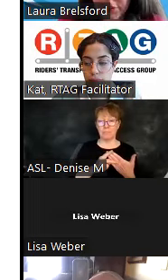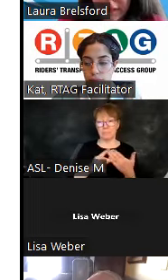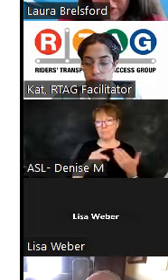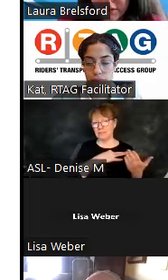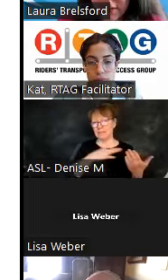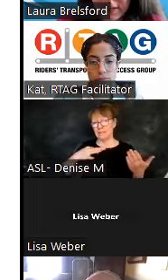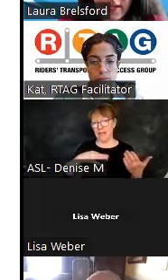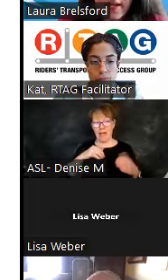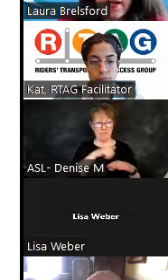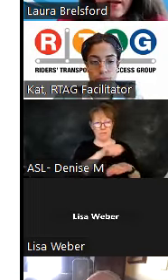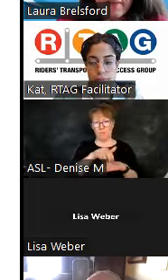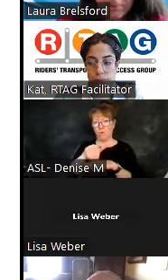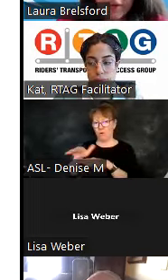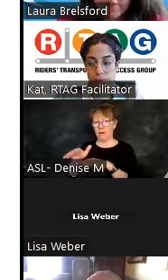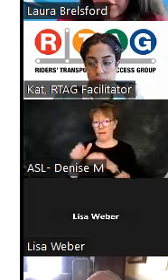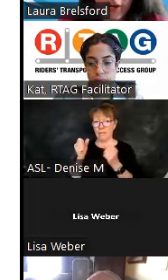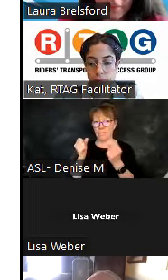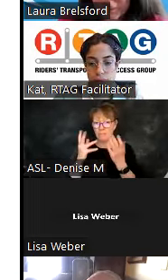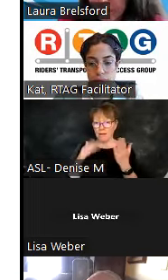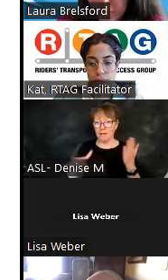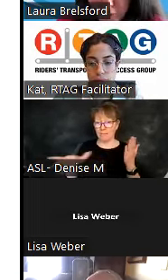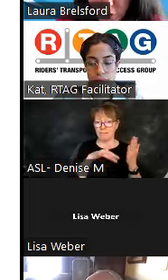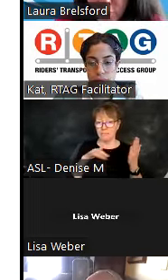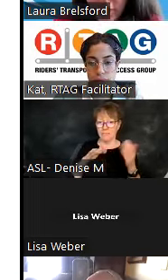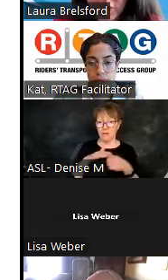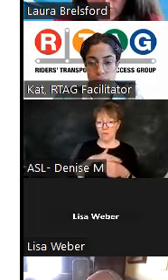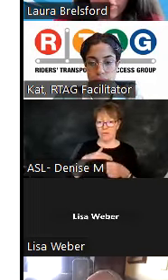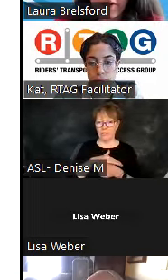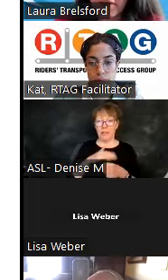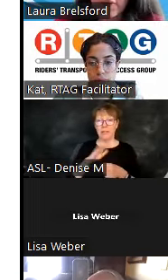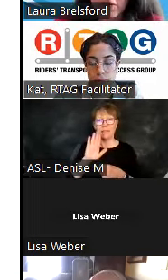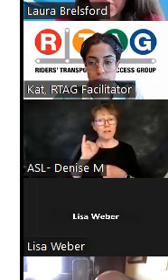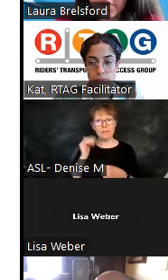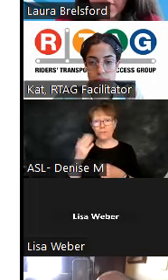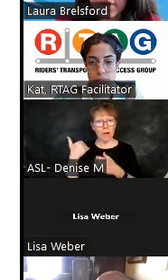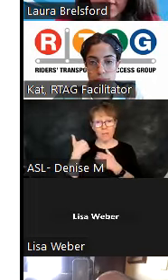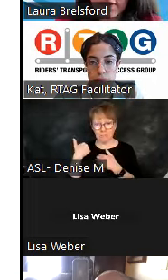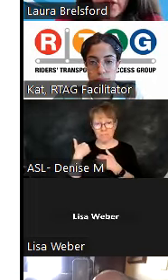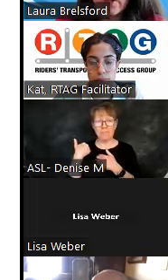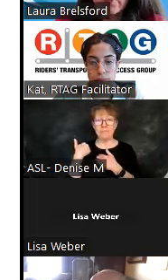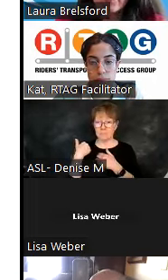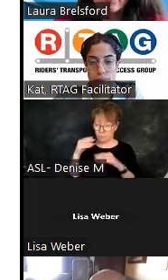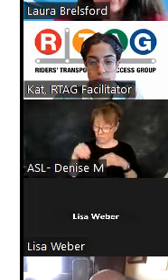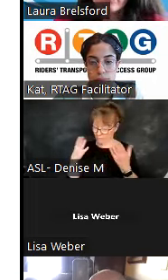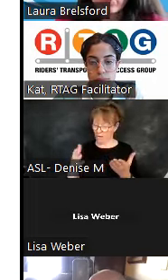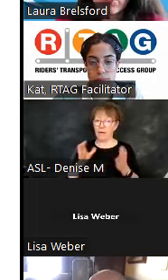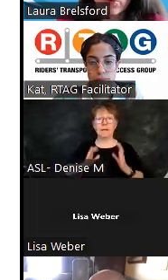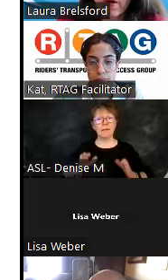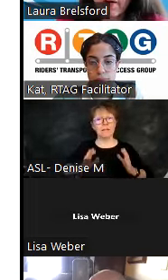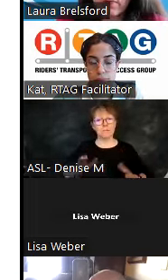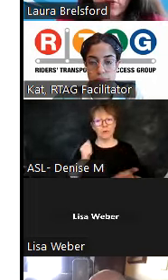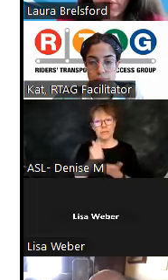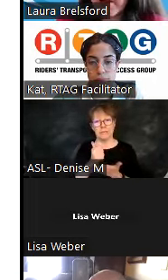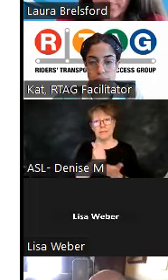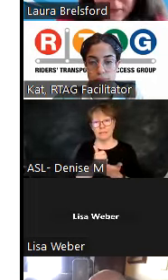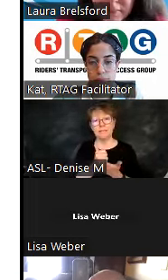our locations, and their job is solely to provide customer assistance